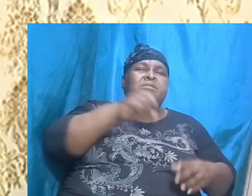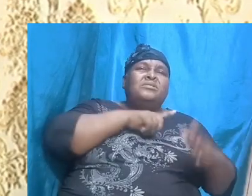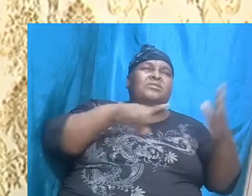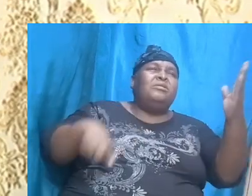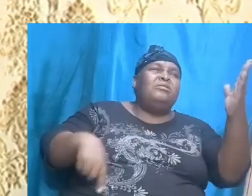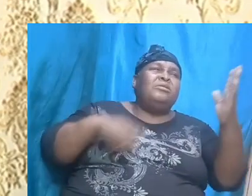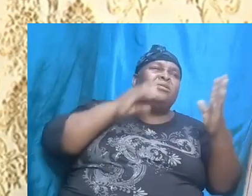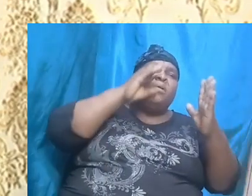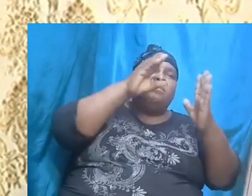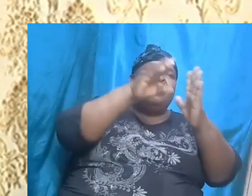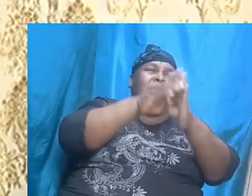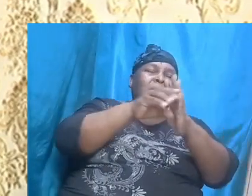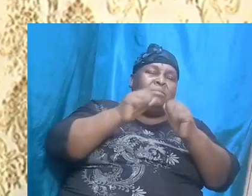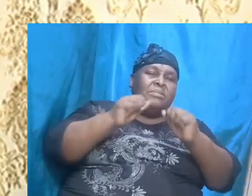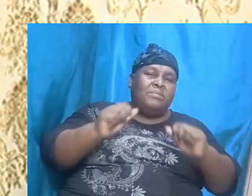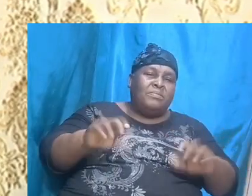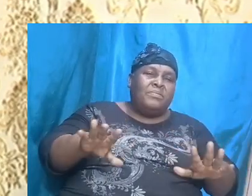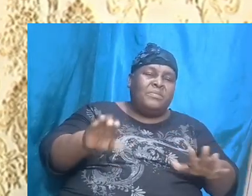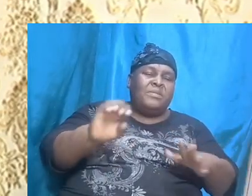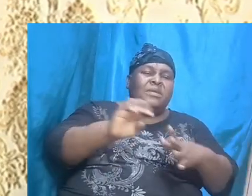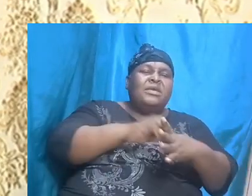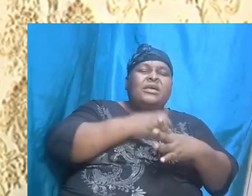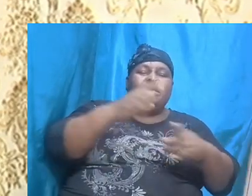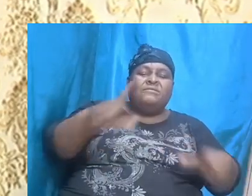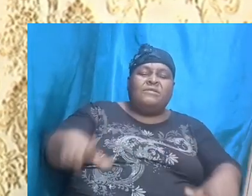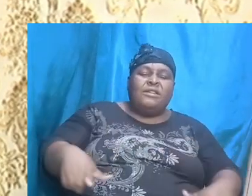blessing, even life